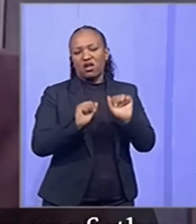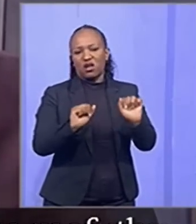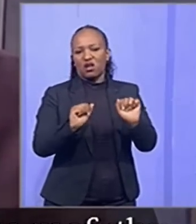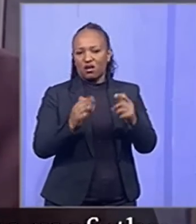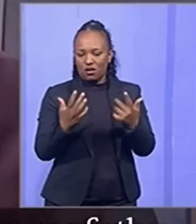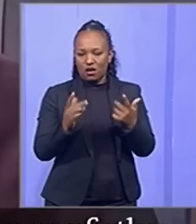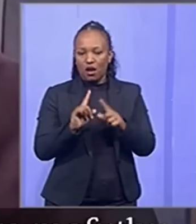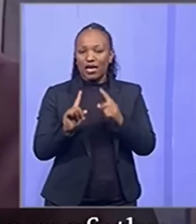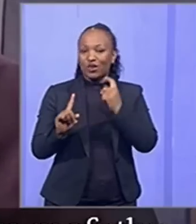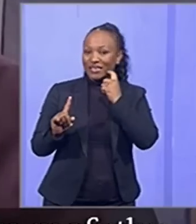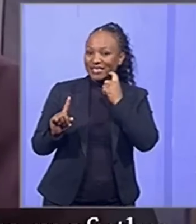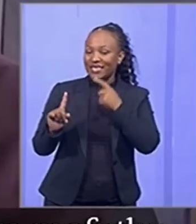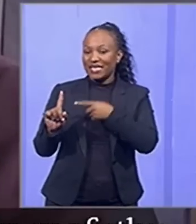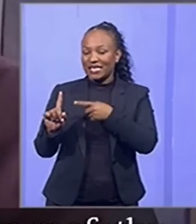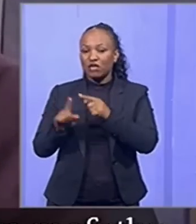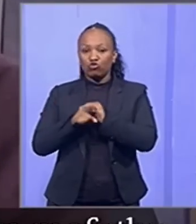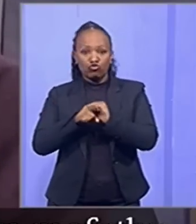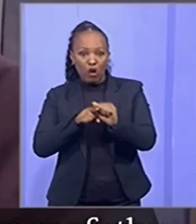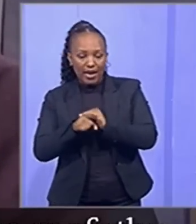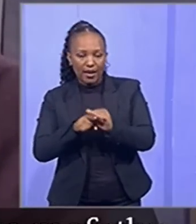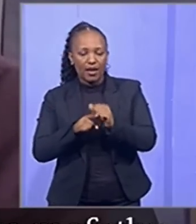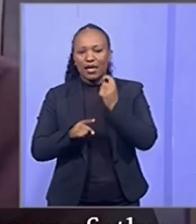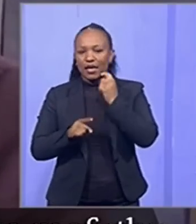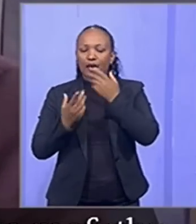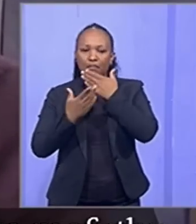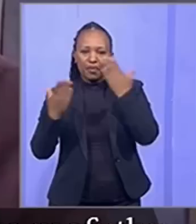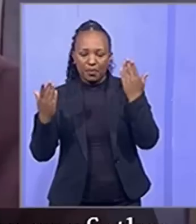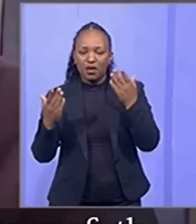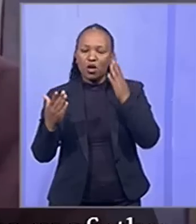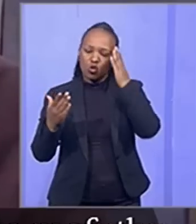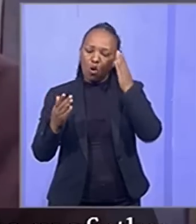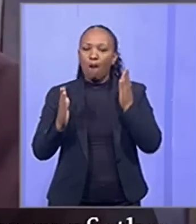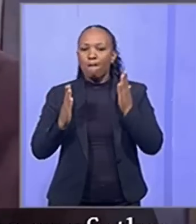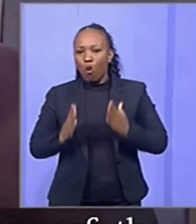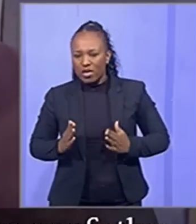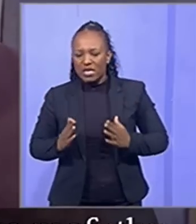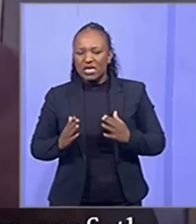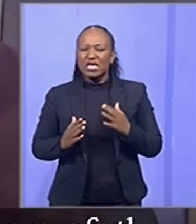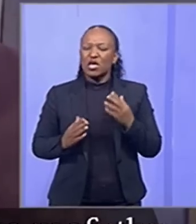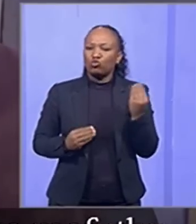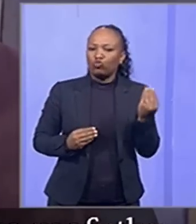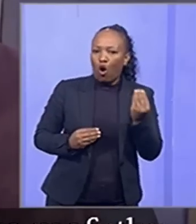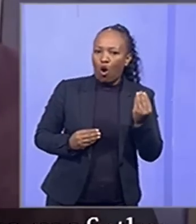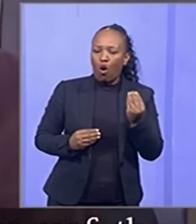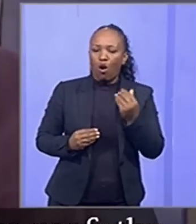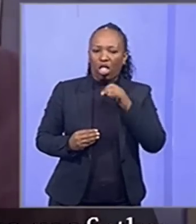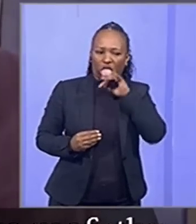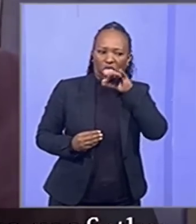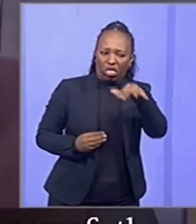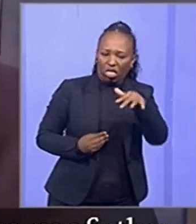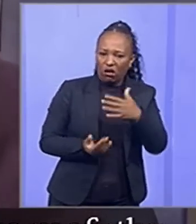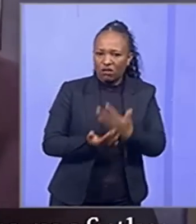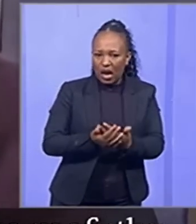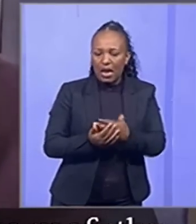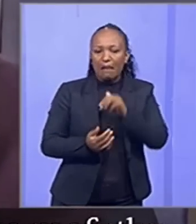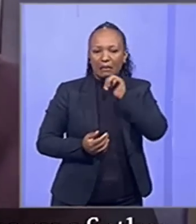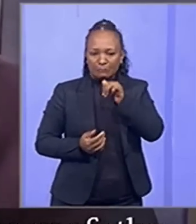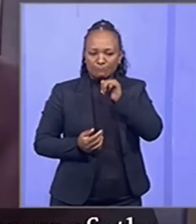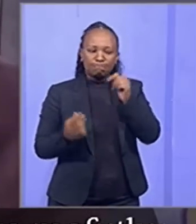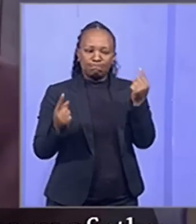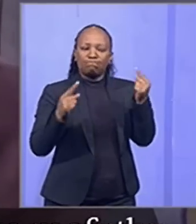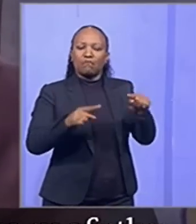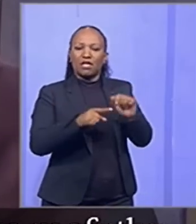not easy to go through those training sessions. He knows his body is going to be so. He might vomit. Something might happen, but he's brave to be there. So as